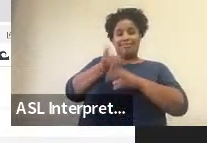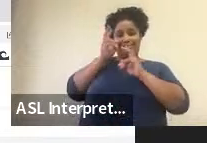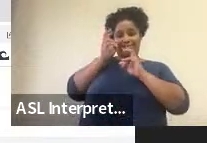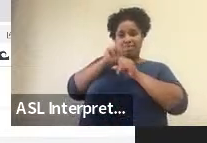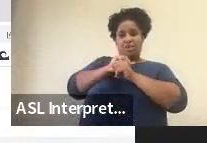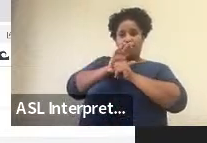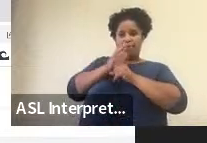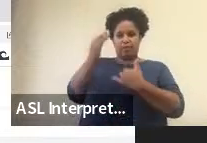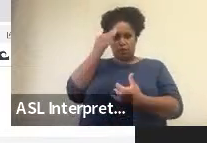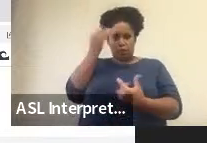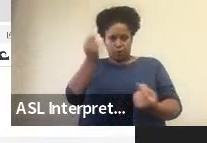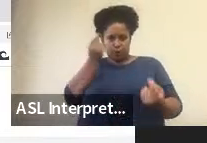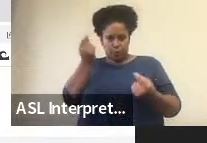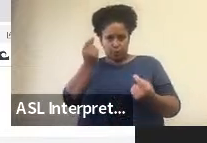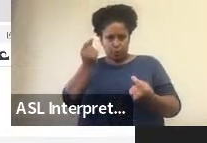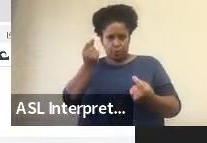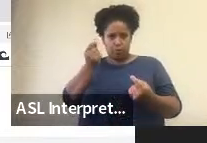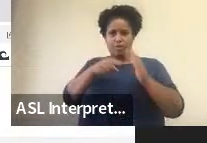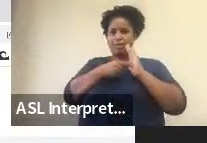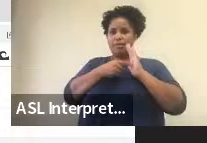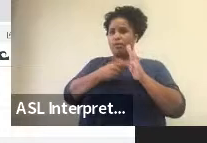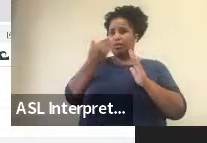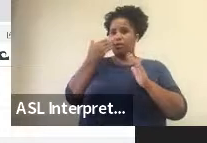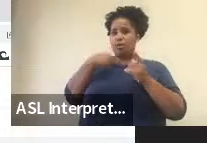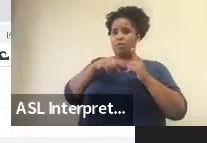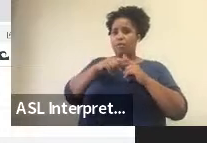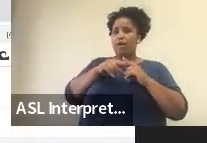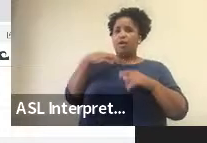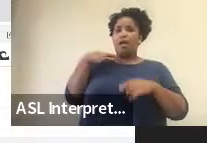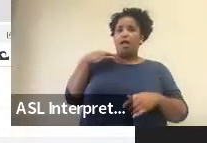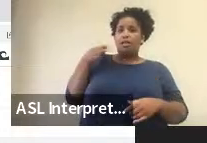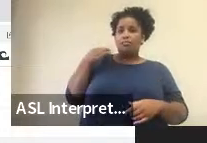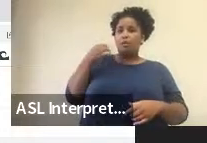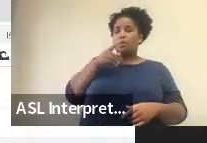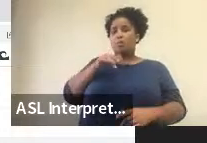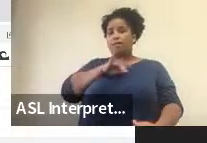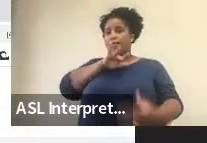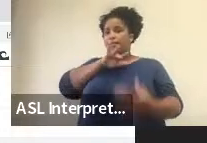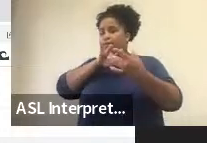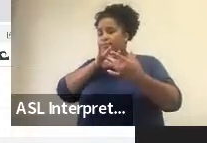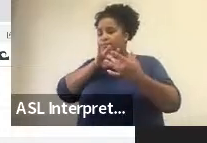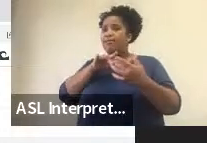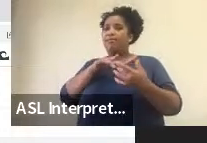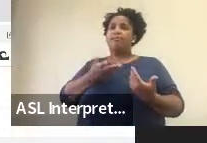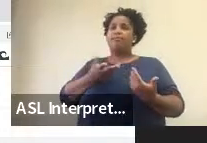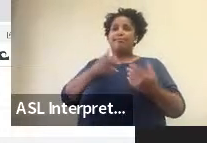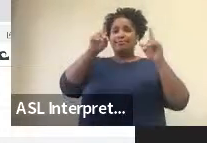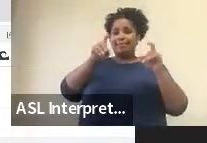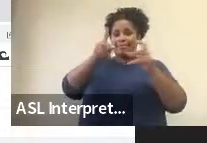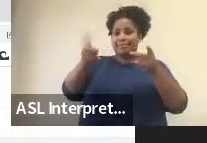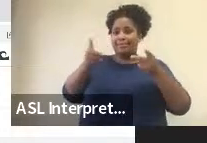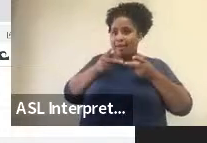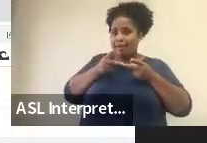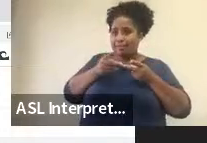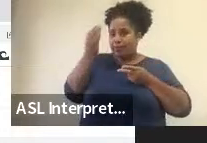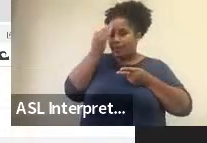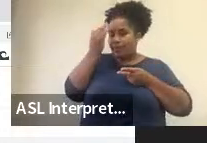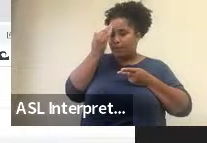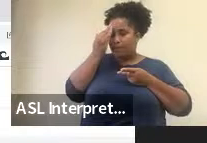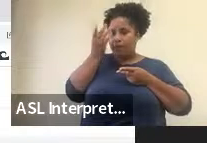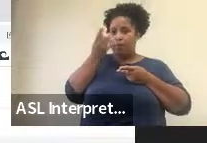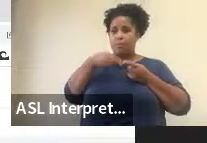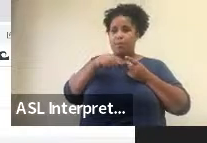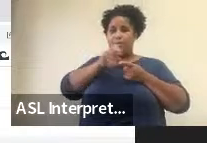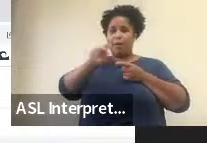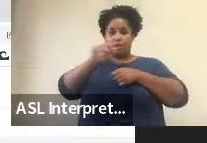know what to do? For example, do they know about eligibility, who to contact? Do they know about testing sites and when they can go back